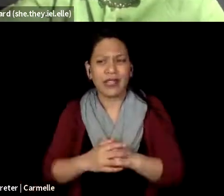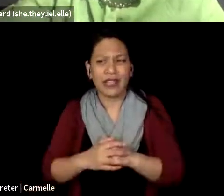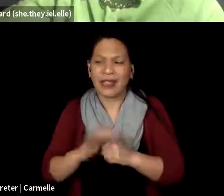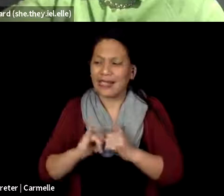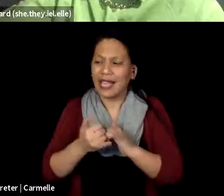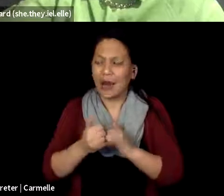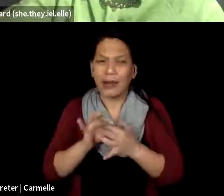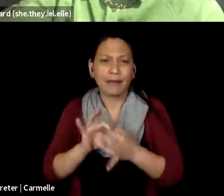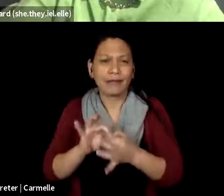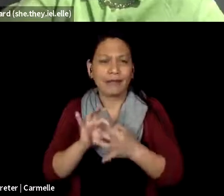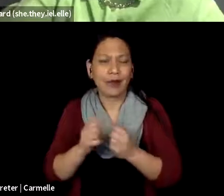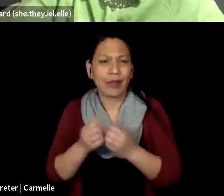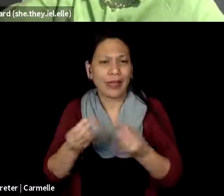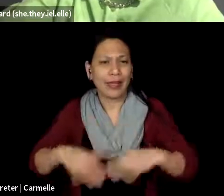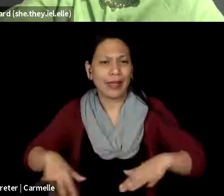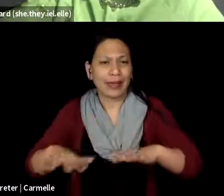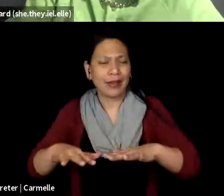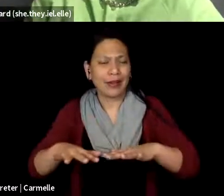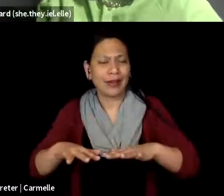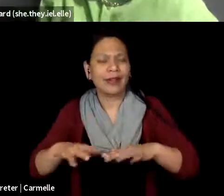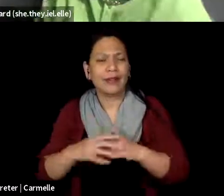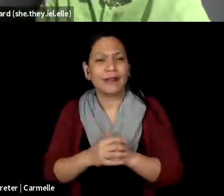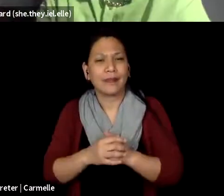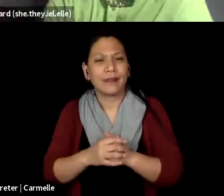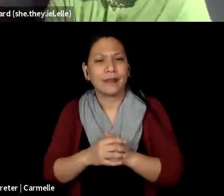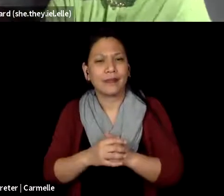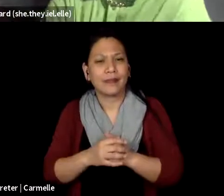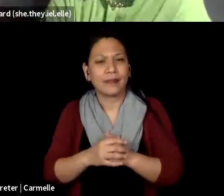me and sort of keep them, you know, everything sort of